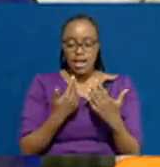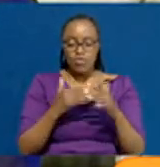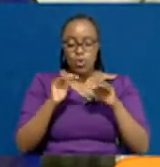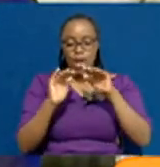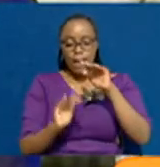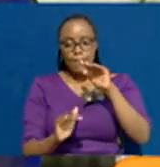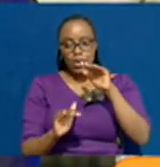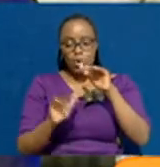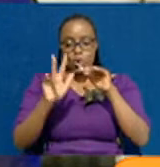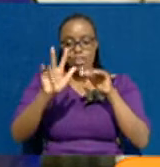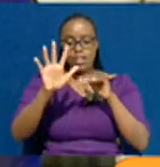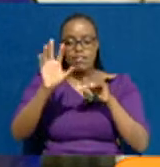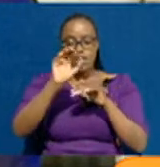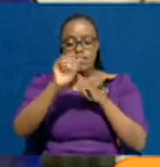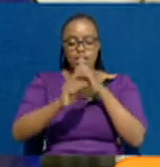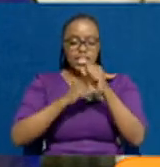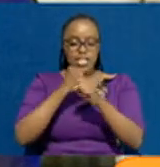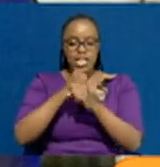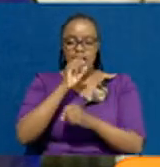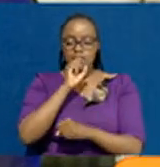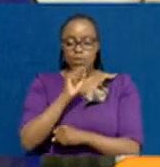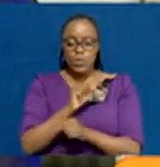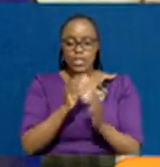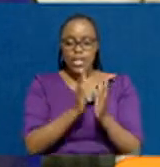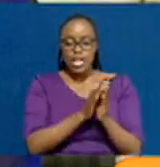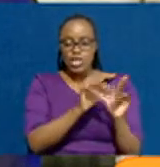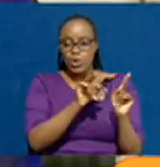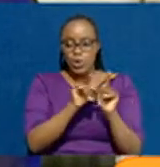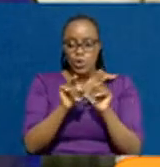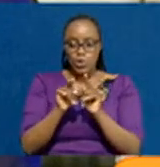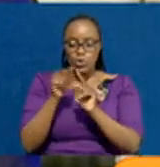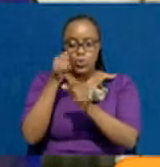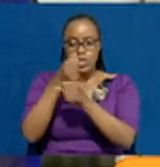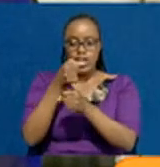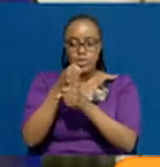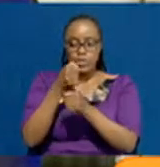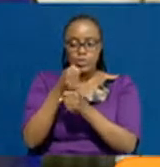below 35 years of age, we are barely doing